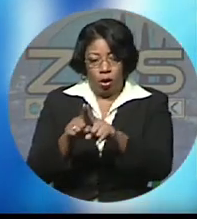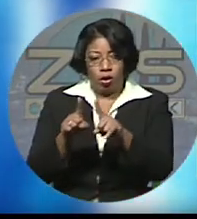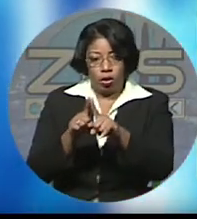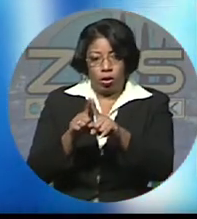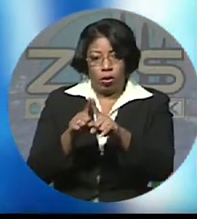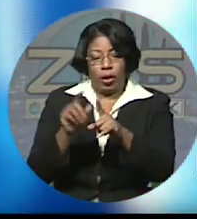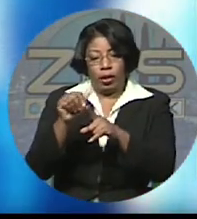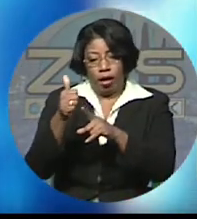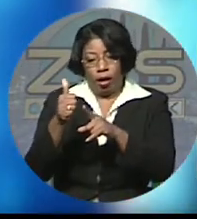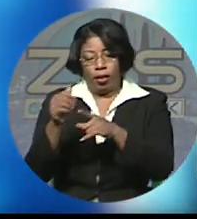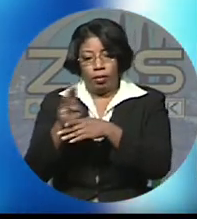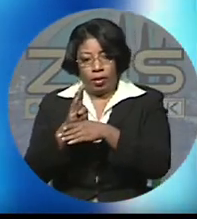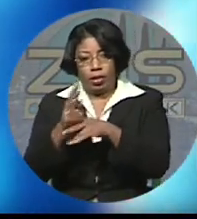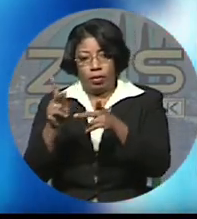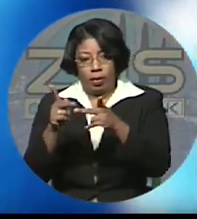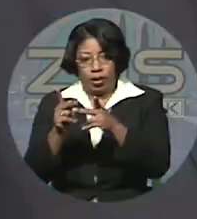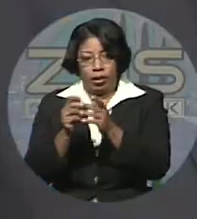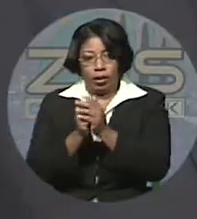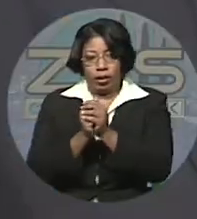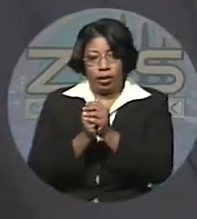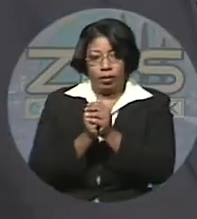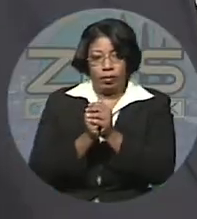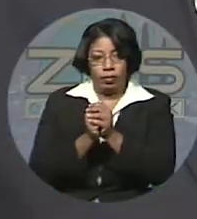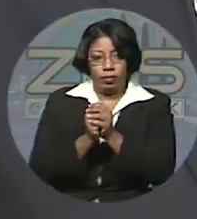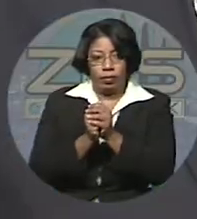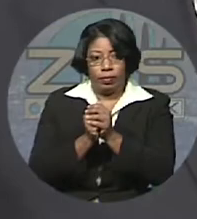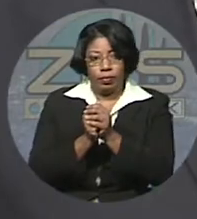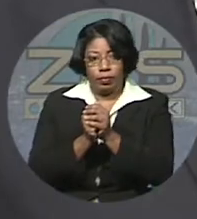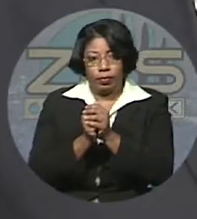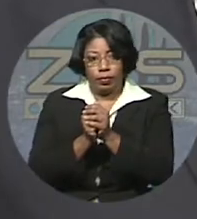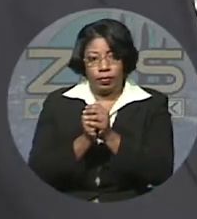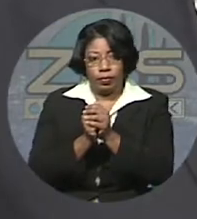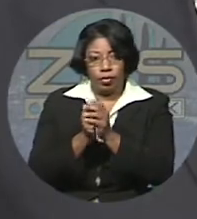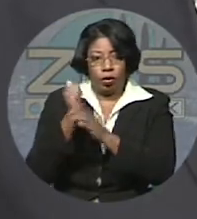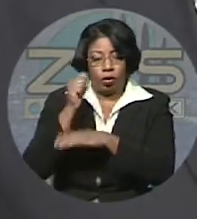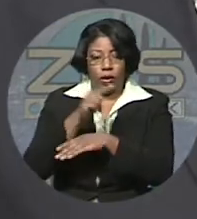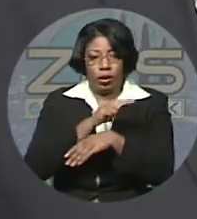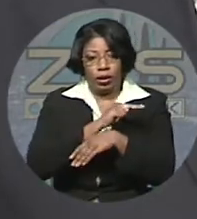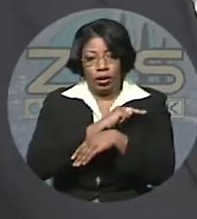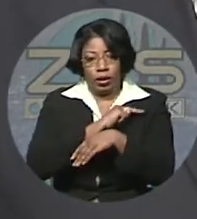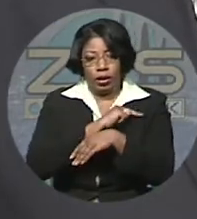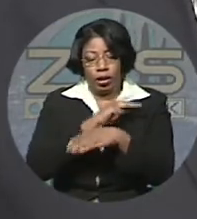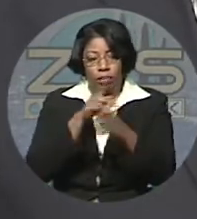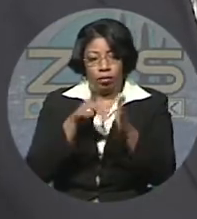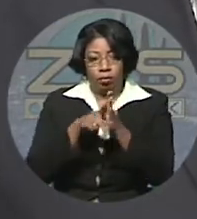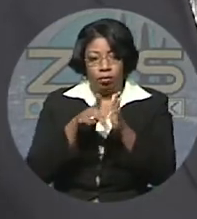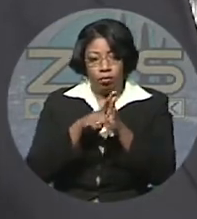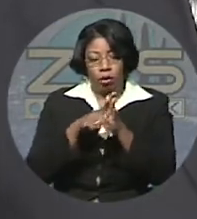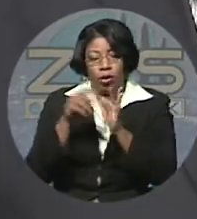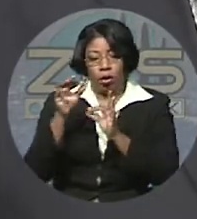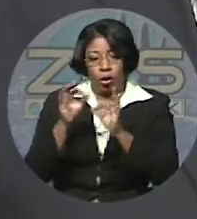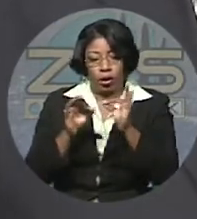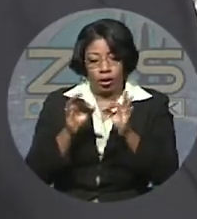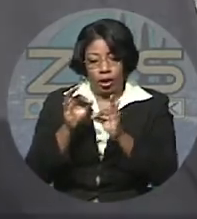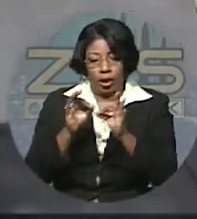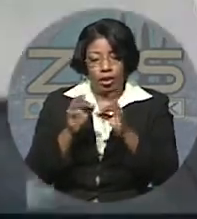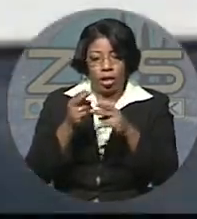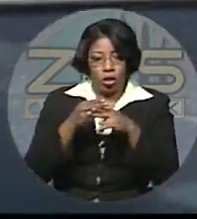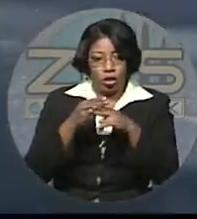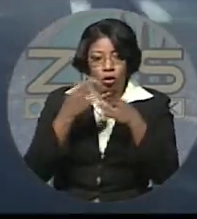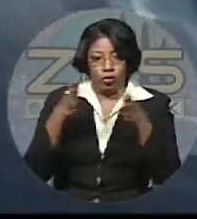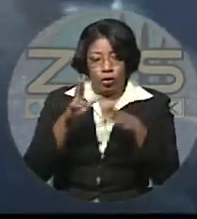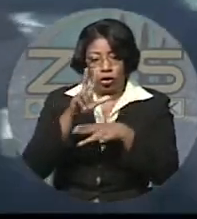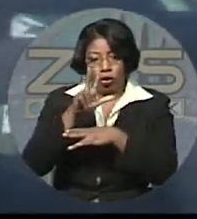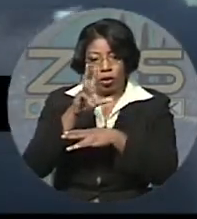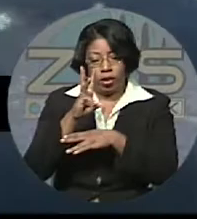Albury, ZNS Network News. The Kirvin Neely abetment to murder trial is winding down in the Supreme Court.